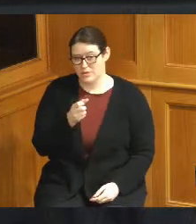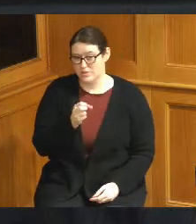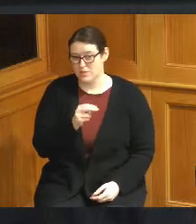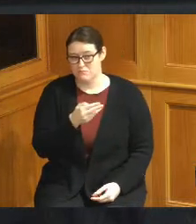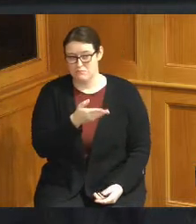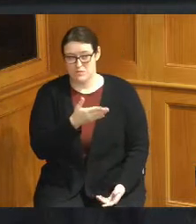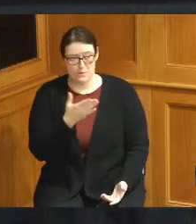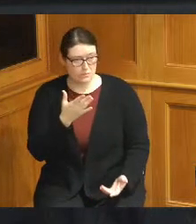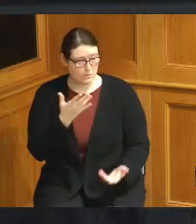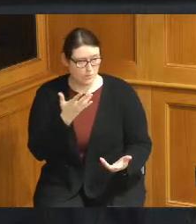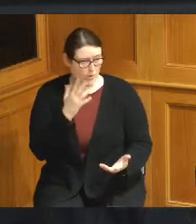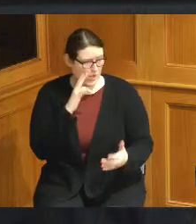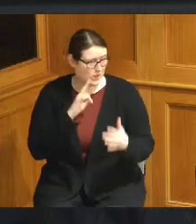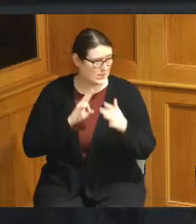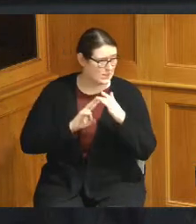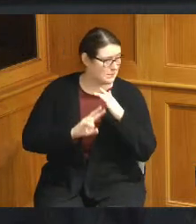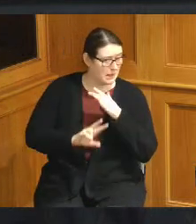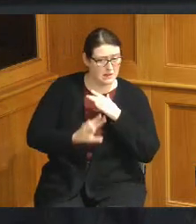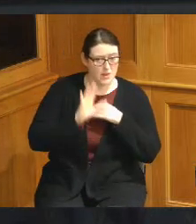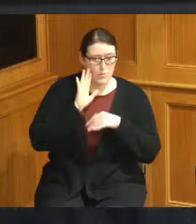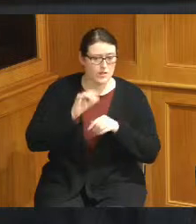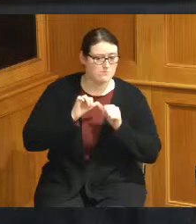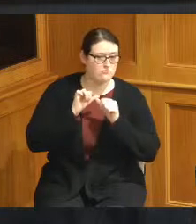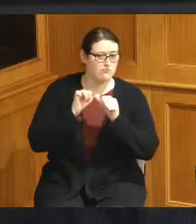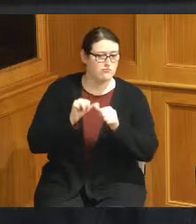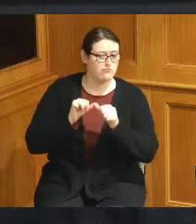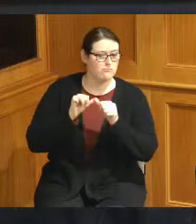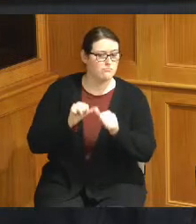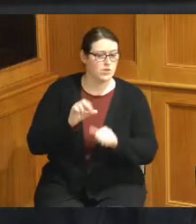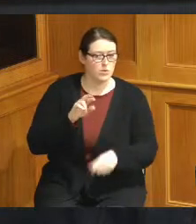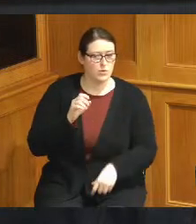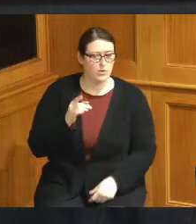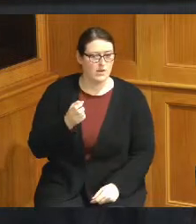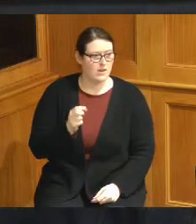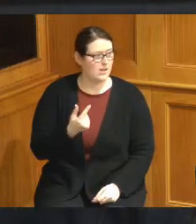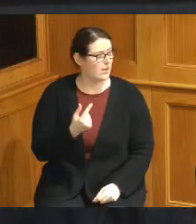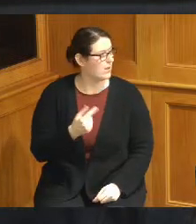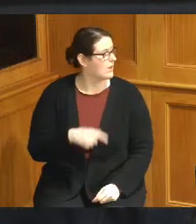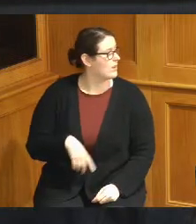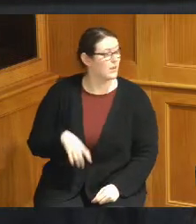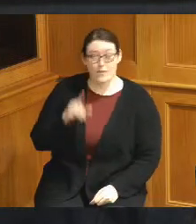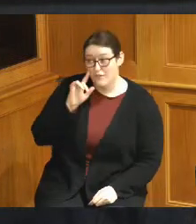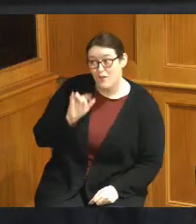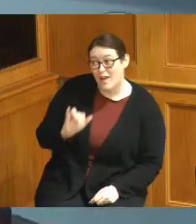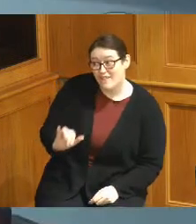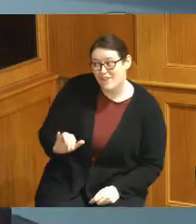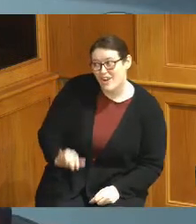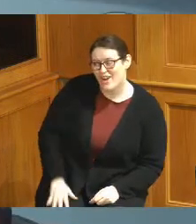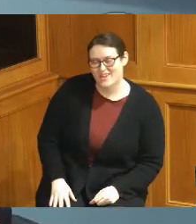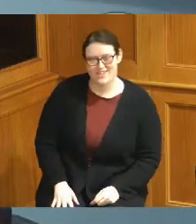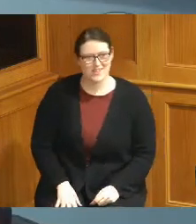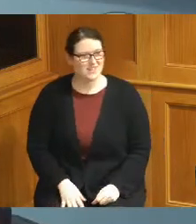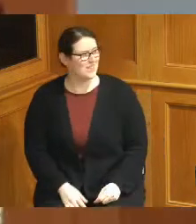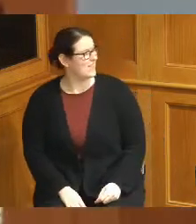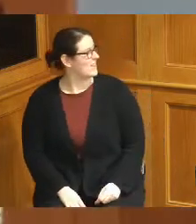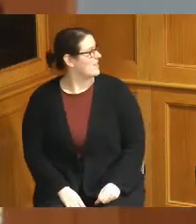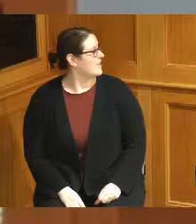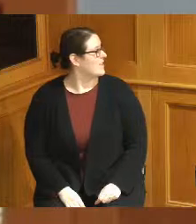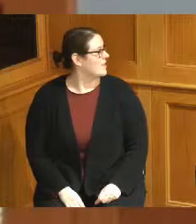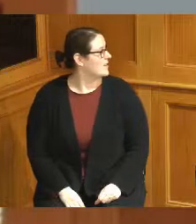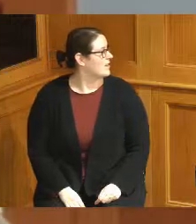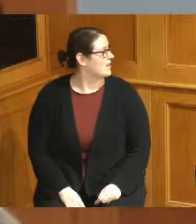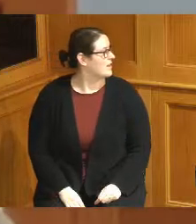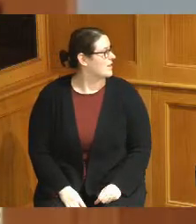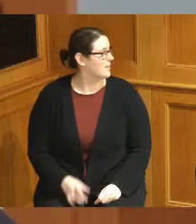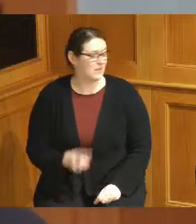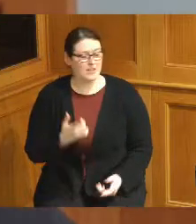many years they expect to be in Reading and providing Forever, huh? Forever? I know that they did say there was forever? additional room for Okay. growth, so I'm sure they're